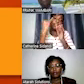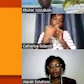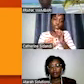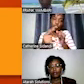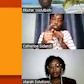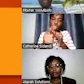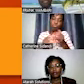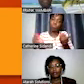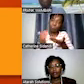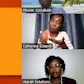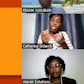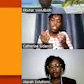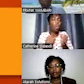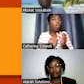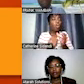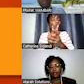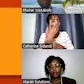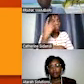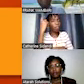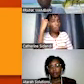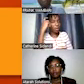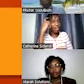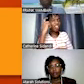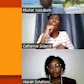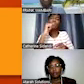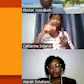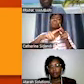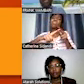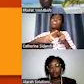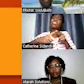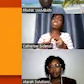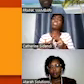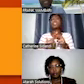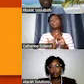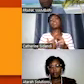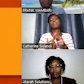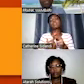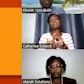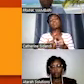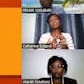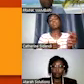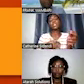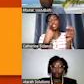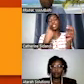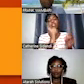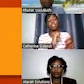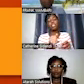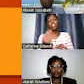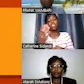the growth mindset, not fixed mindset, as I had said earlier. That's very important.